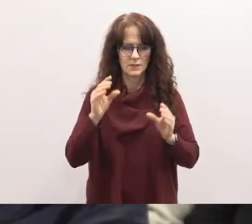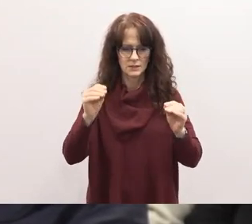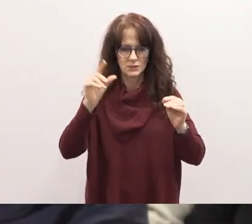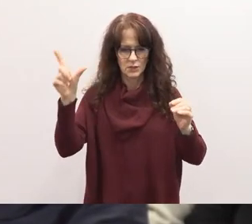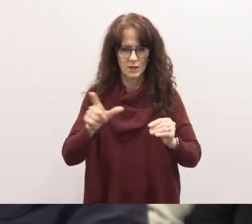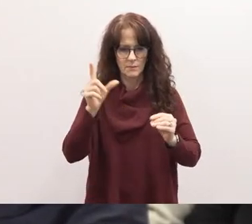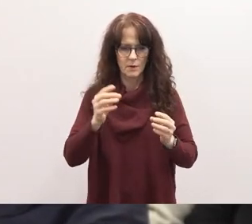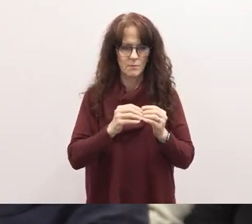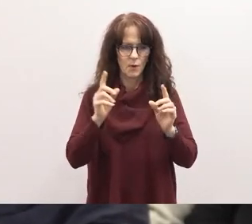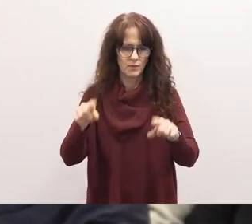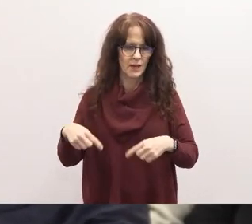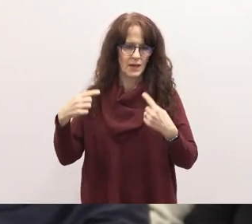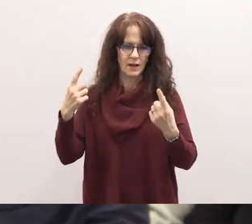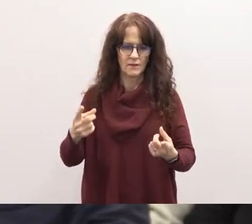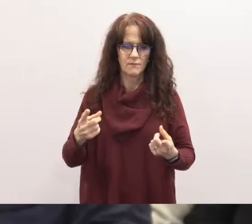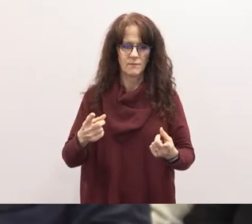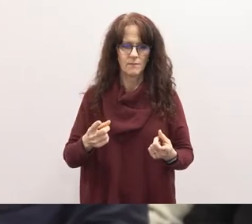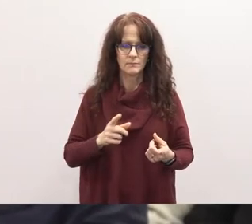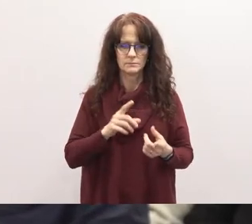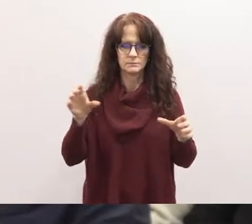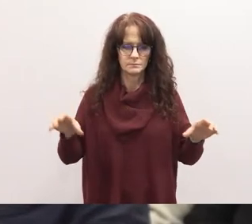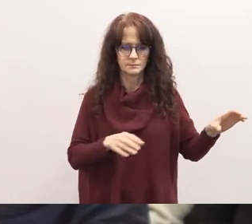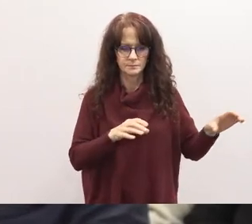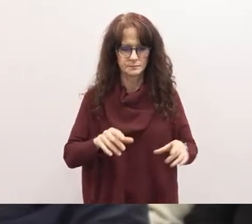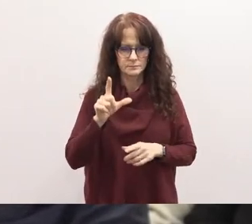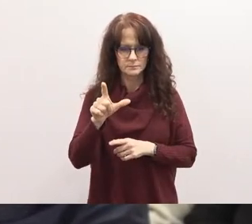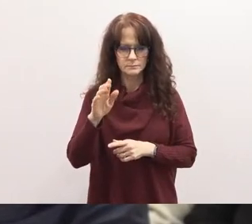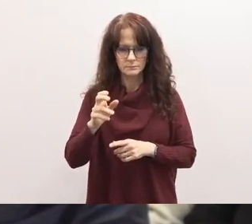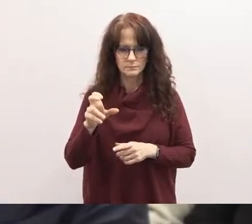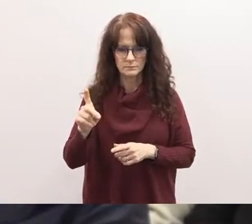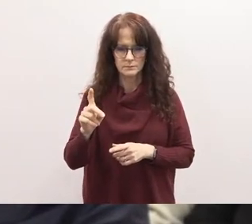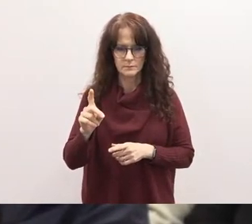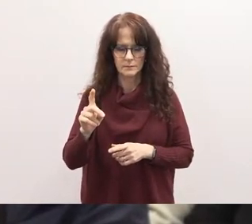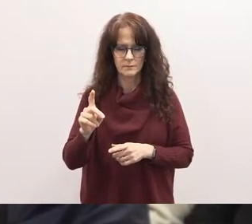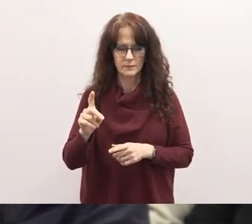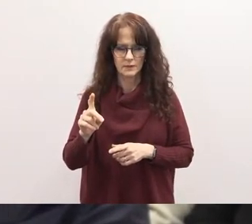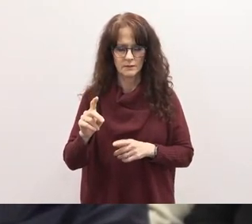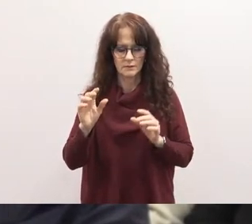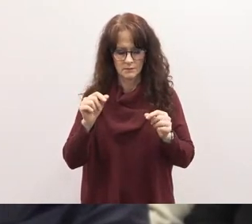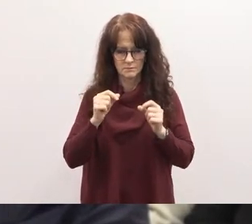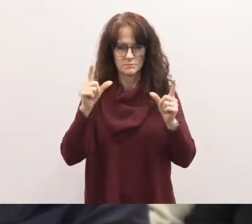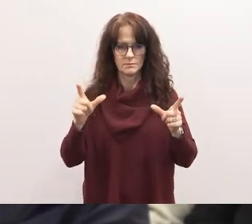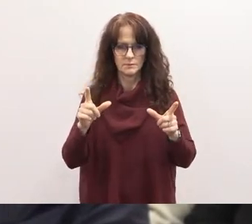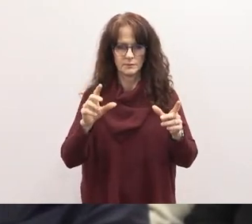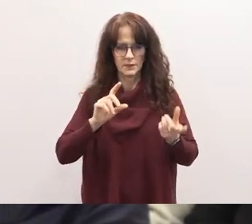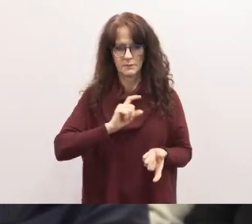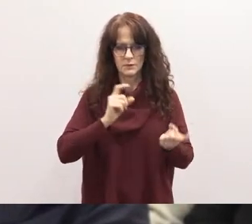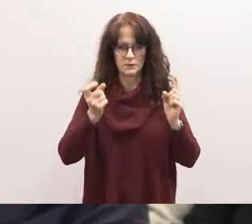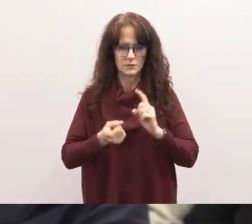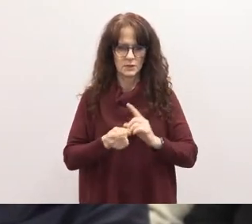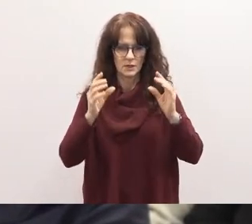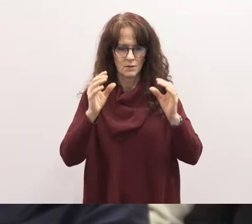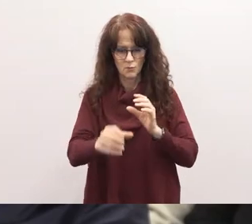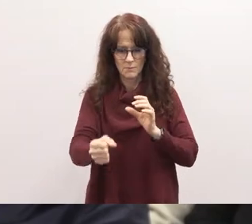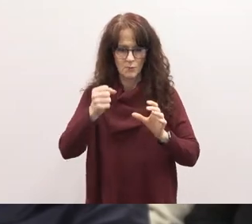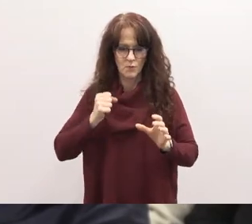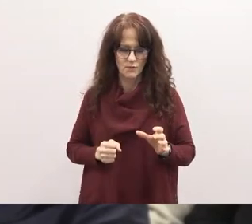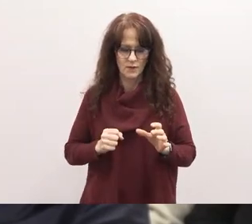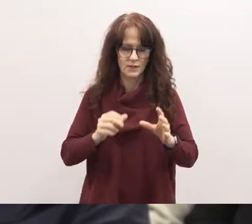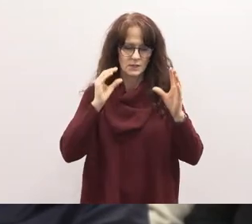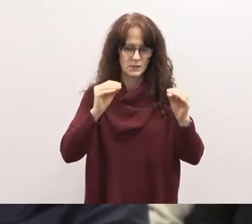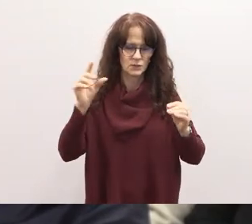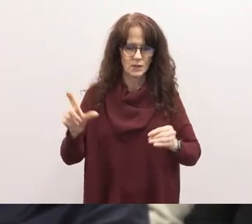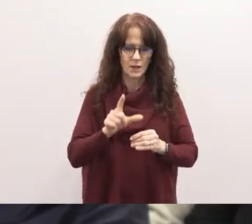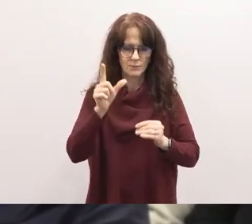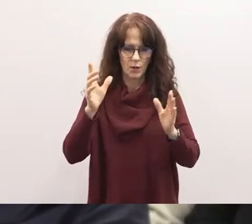librarians more than ever. And while this action taken by LBUSD is less blatant, I believe that removing teacher librarians from Title I schools is